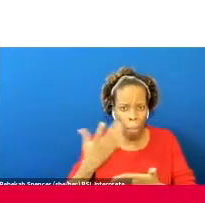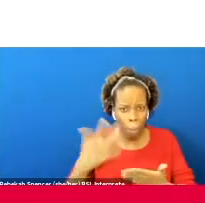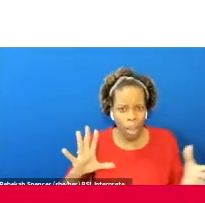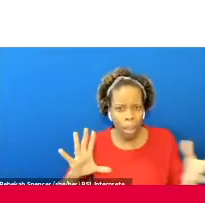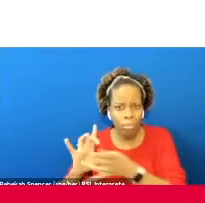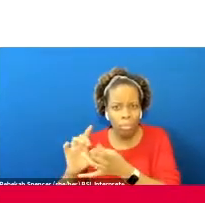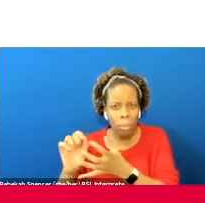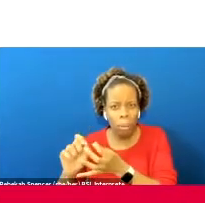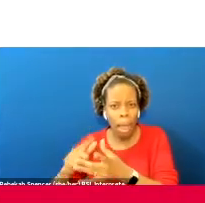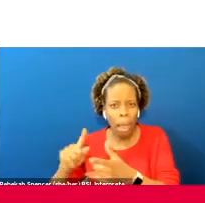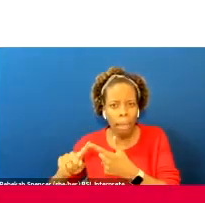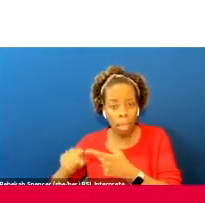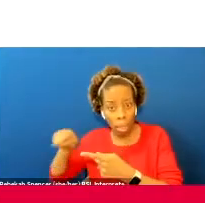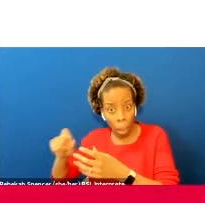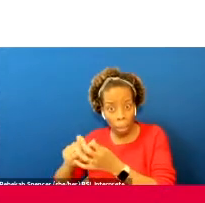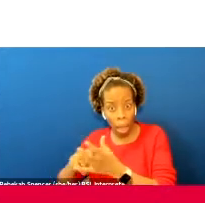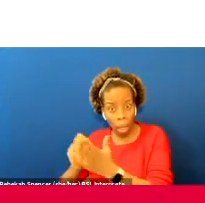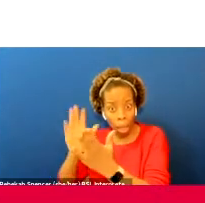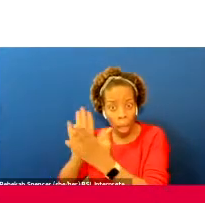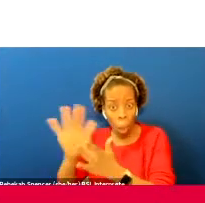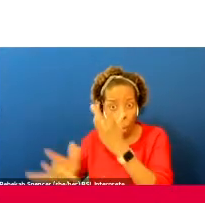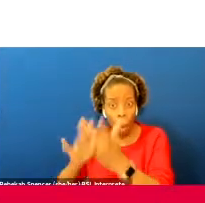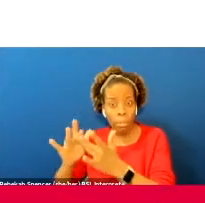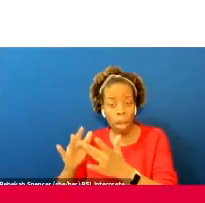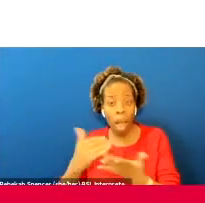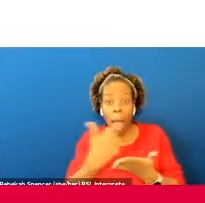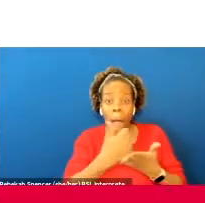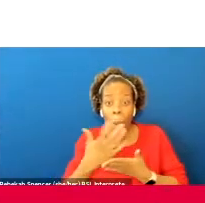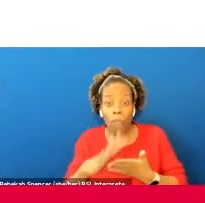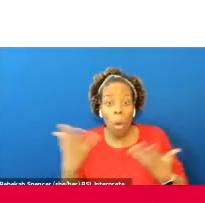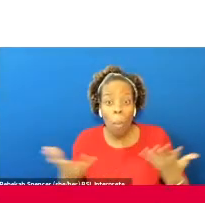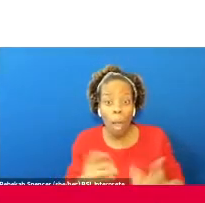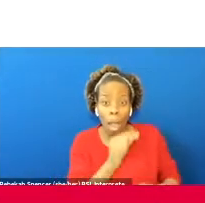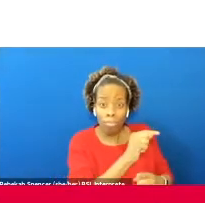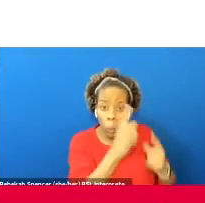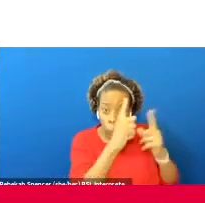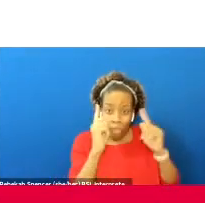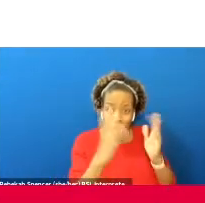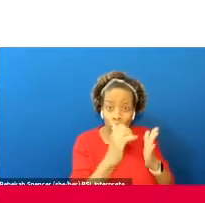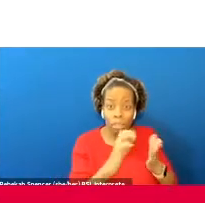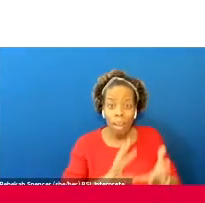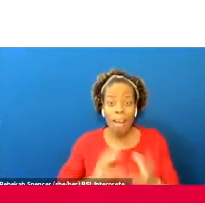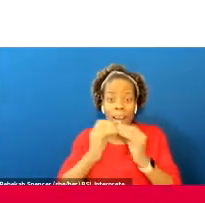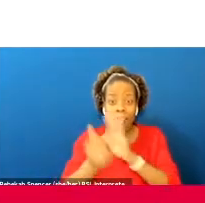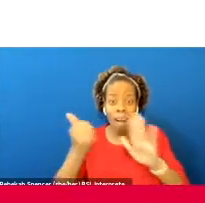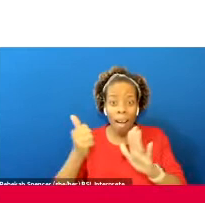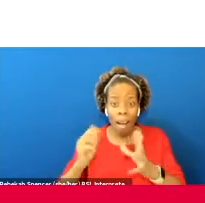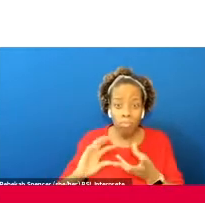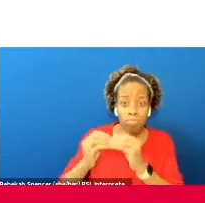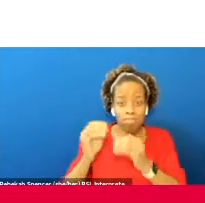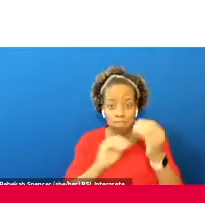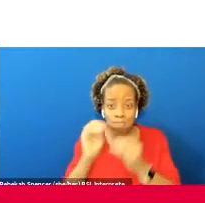company itself are saying we've had help from this university in creating this drone, you know? So I think the worst part in